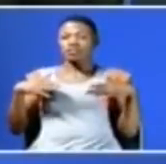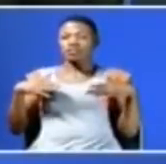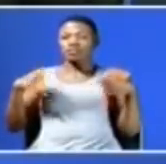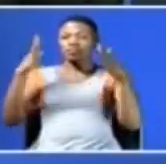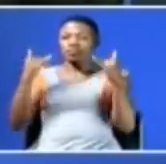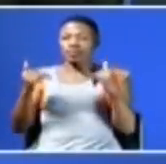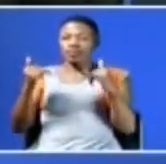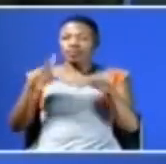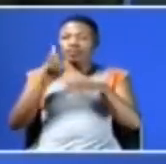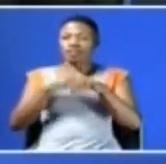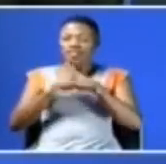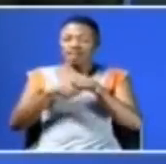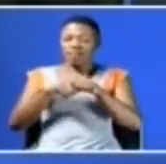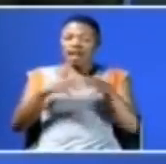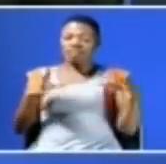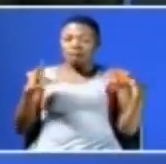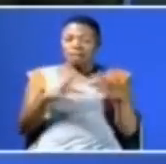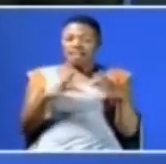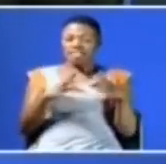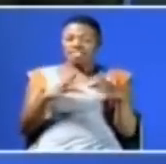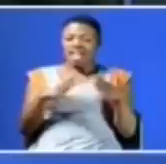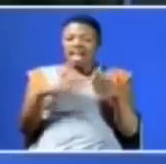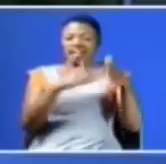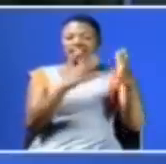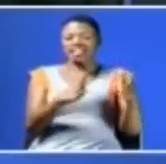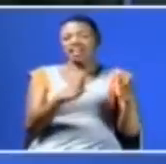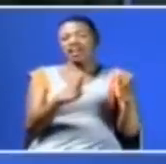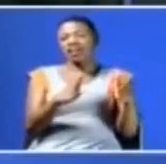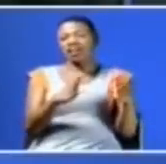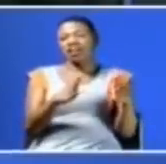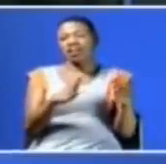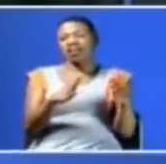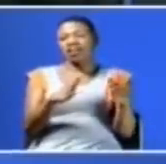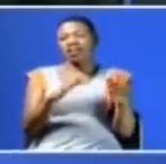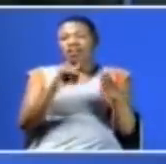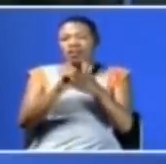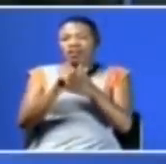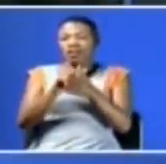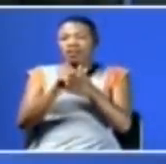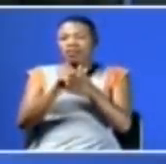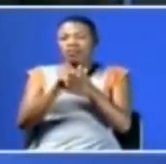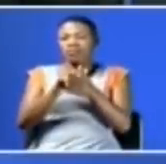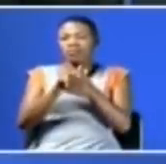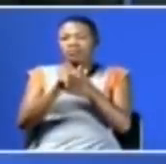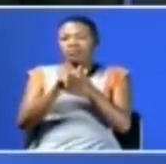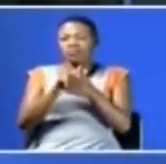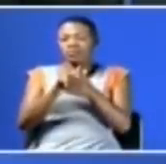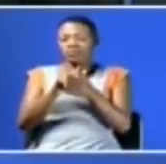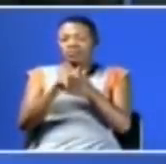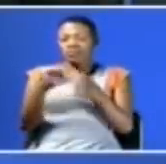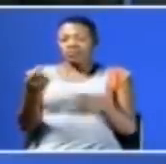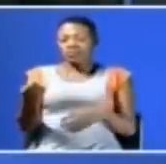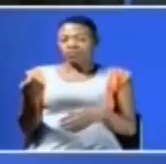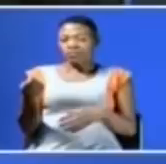now the party in the Congress and the leadership of the party in Congress that is the opposite, is the minority, or it